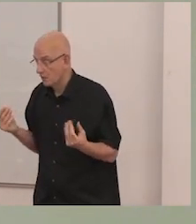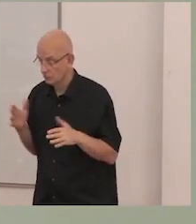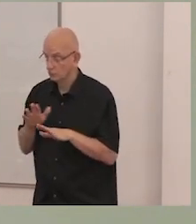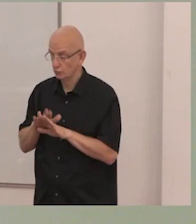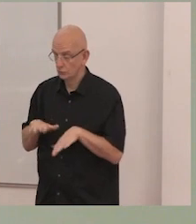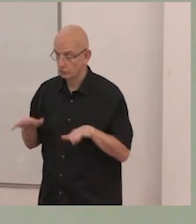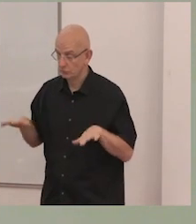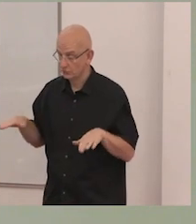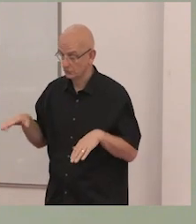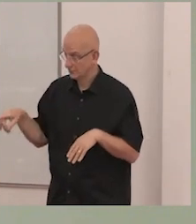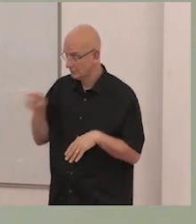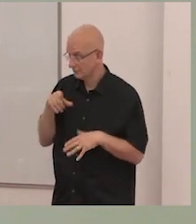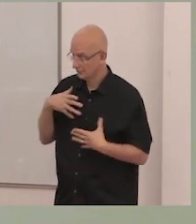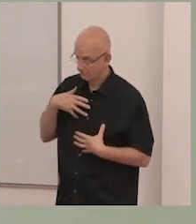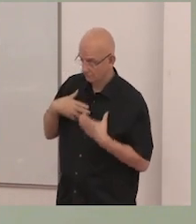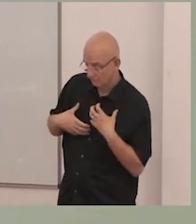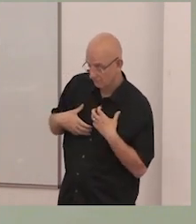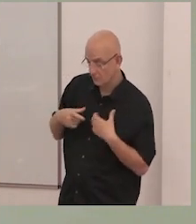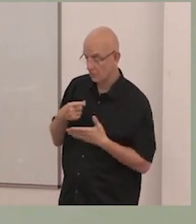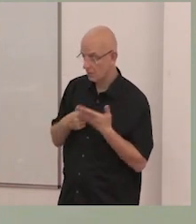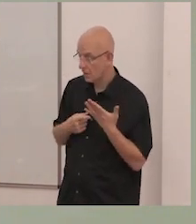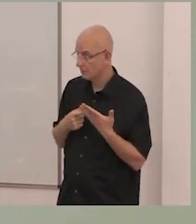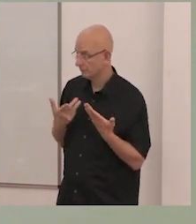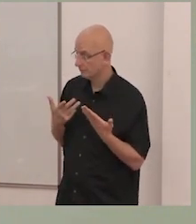do everything that such children do not exist,